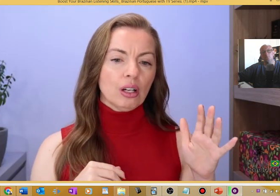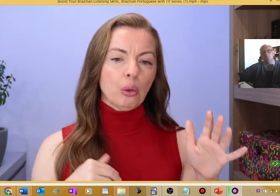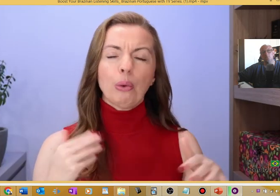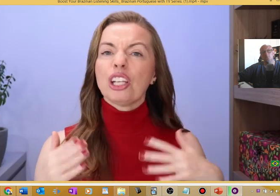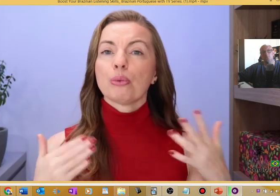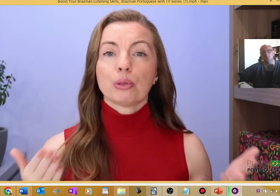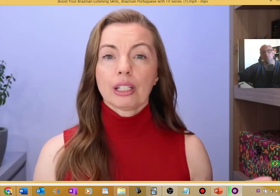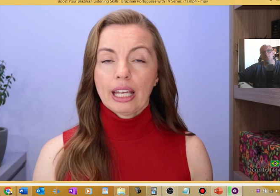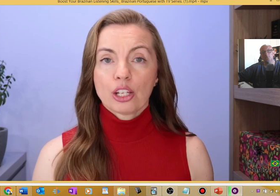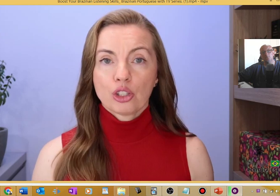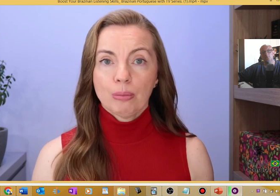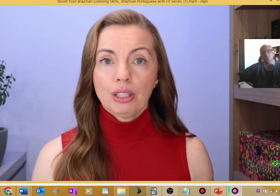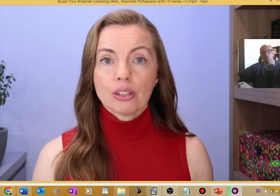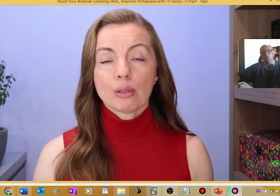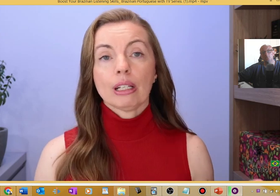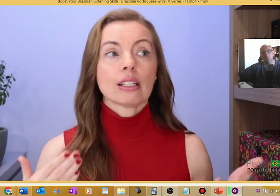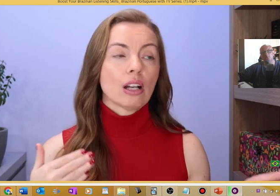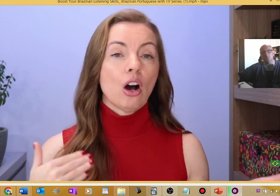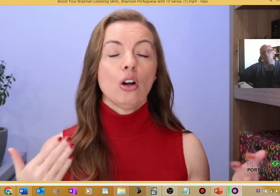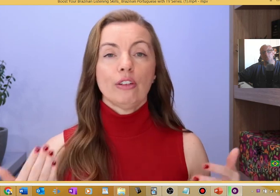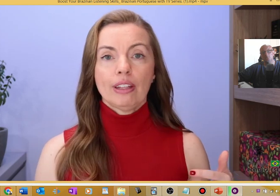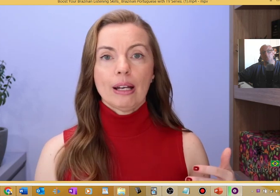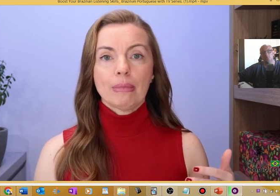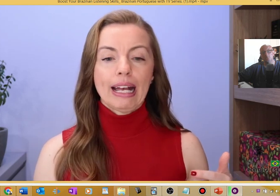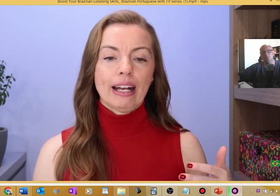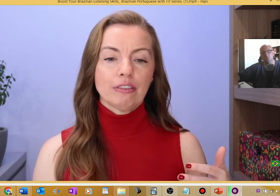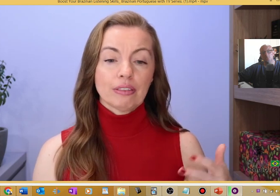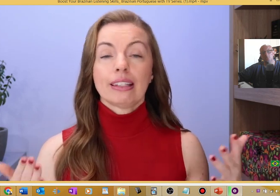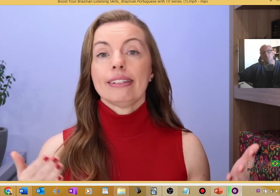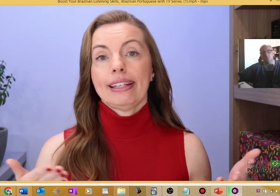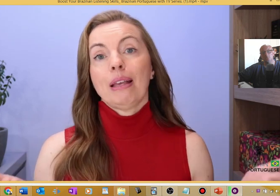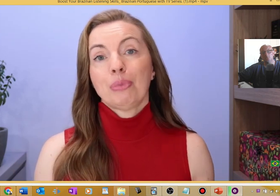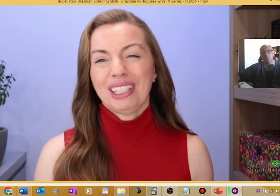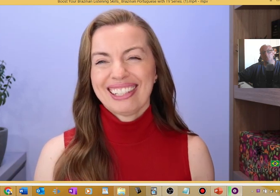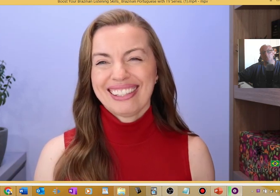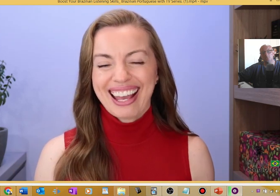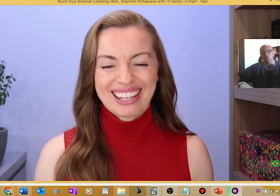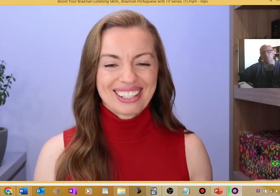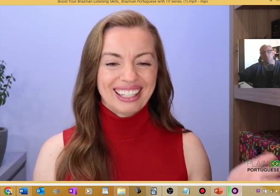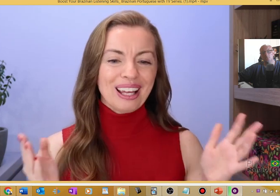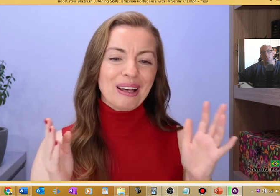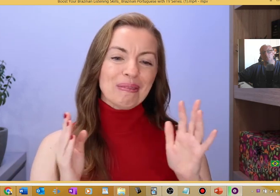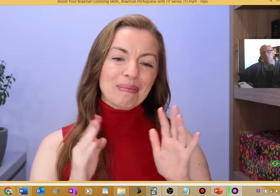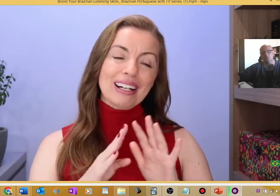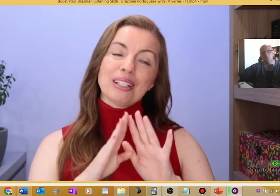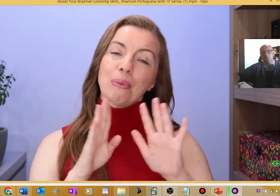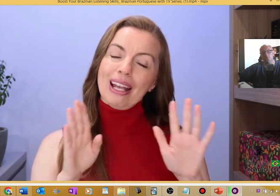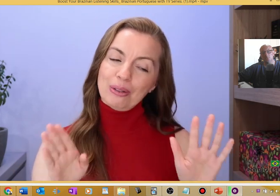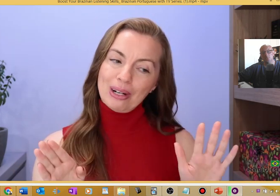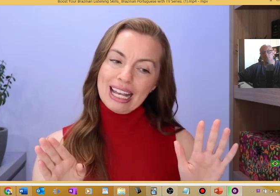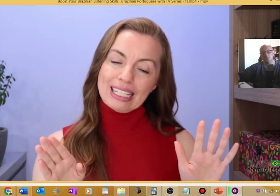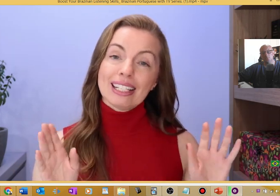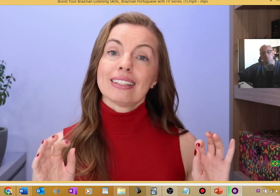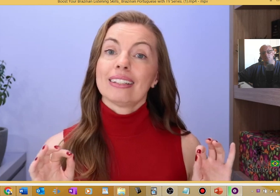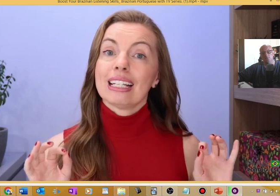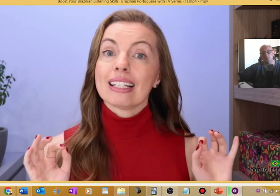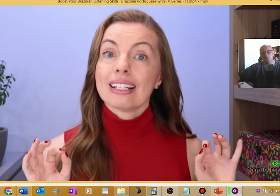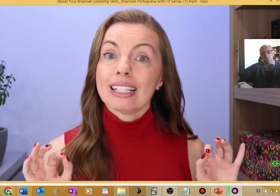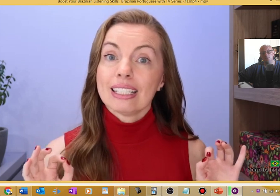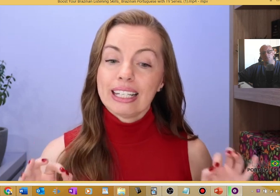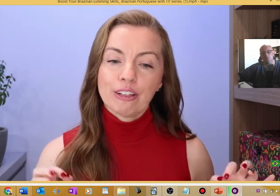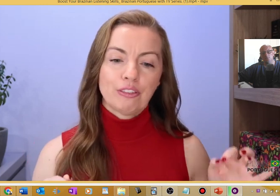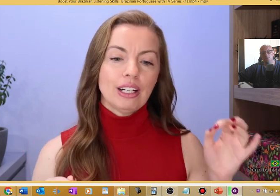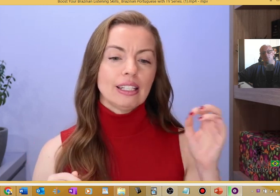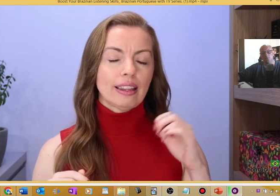know which porquê should be used because all of them have the same pronunciation. But when writing,